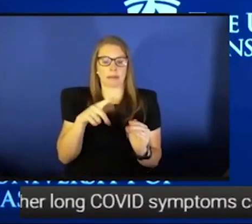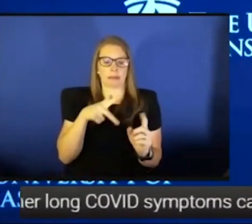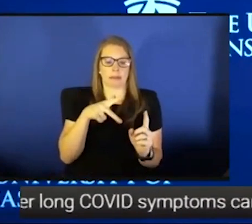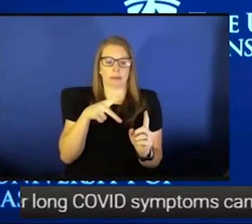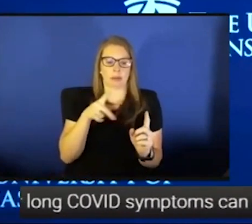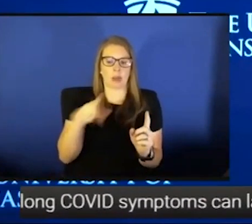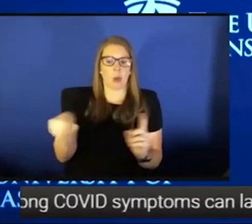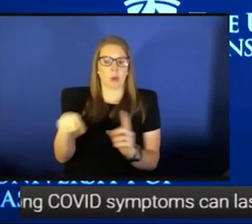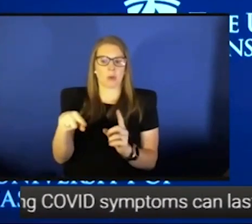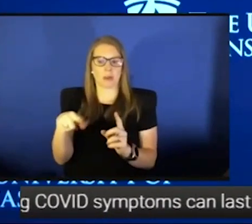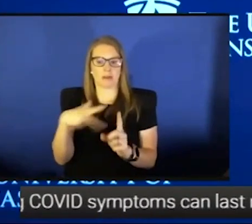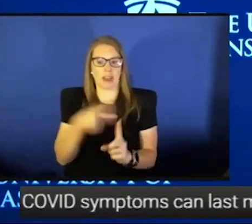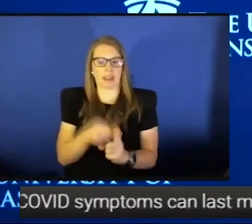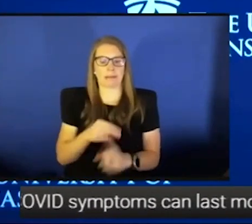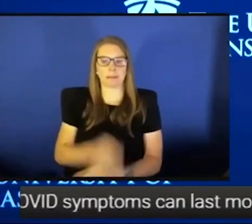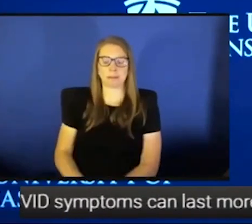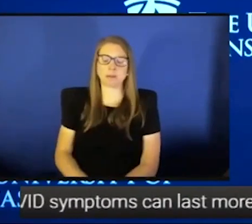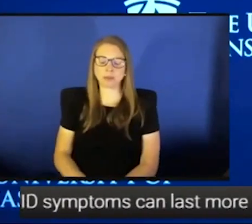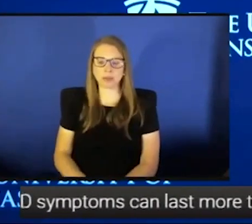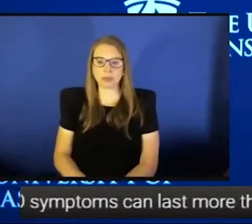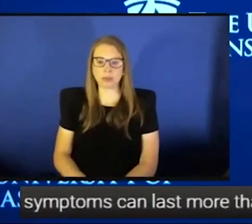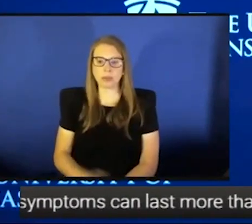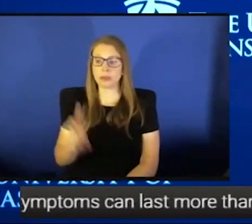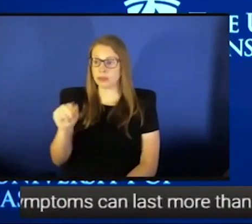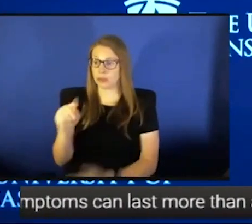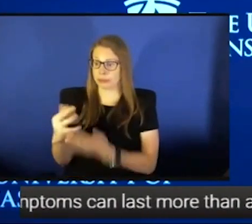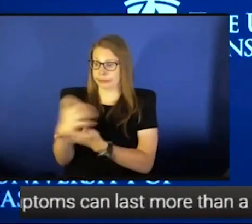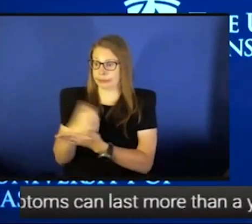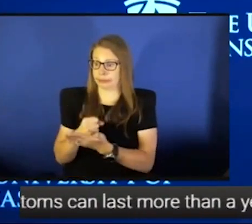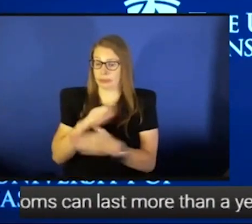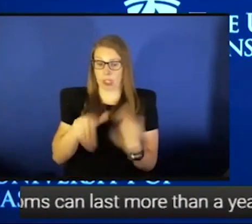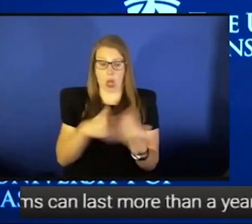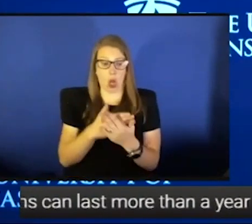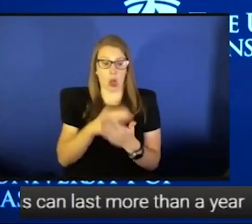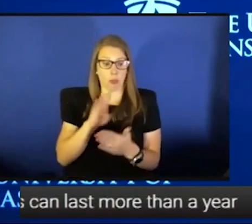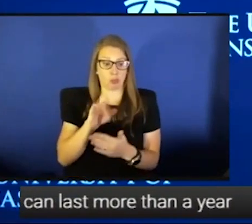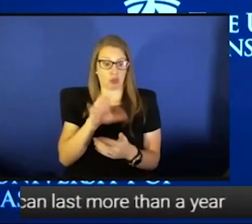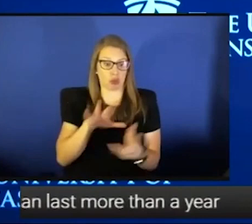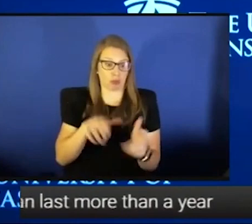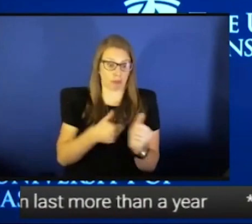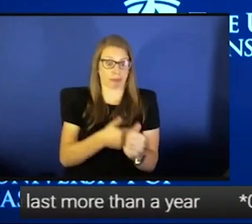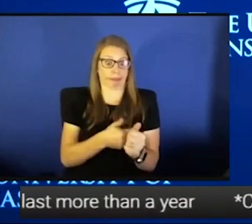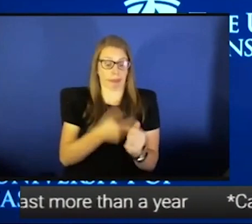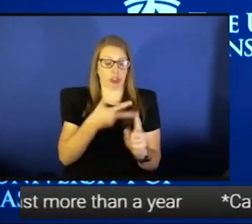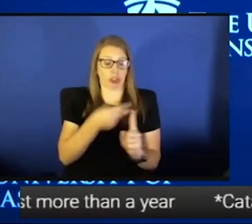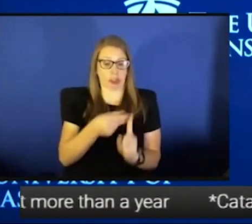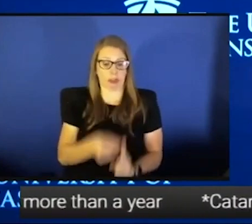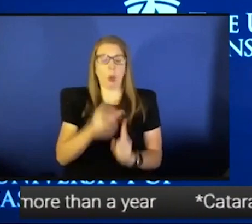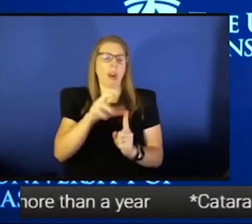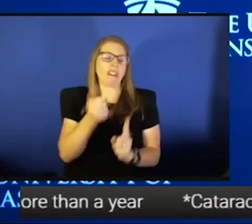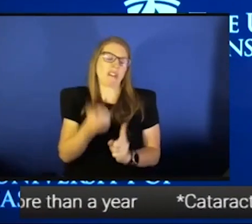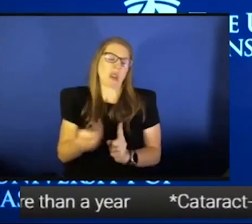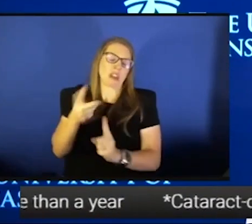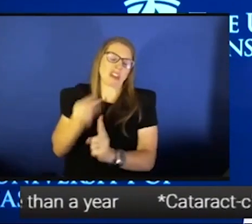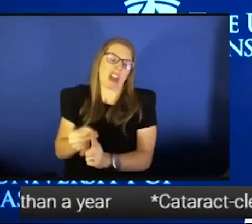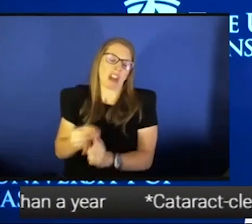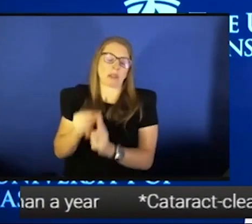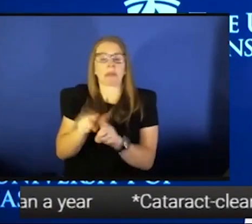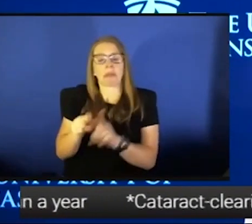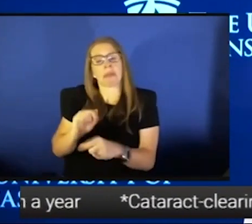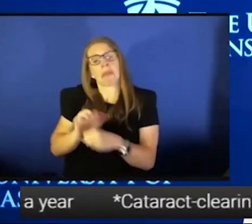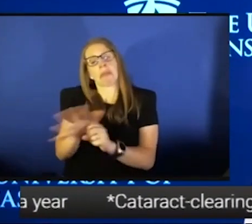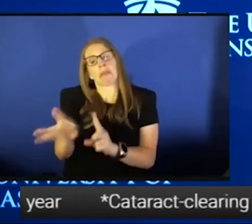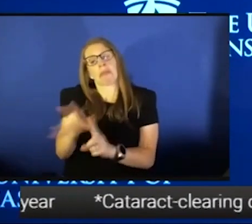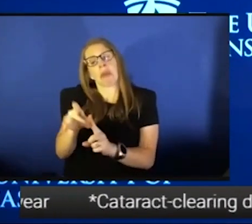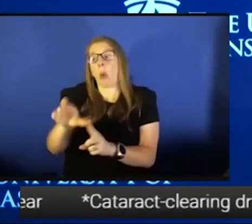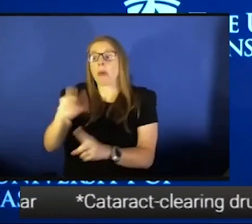coming in comparing what happens if you've had all your booster shots, or you've had a couple of shots and you've had COVID, or if you've just had